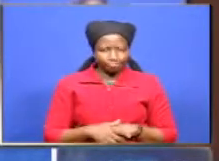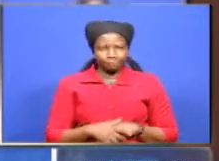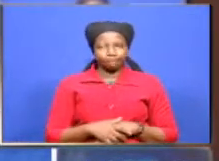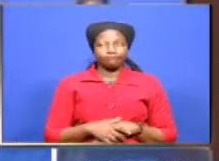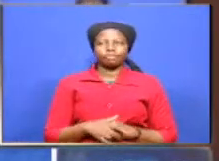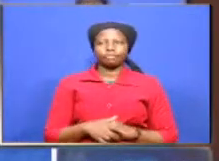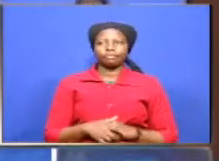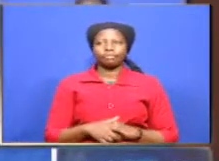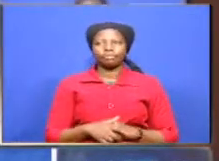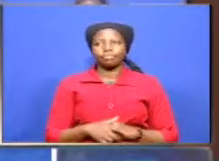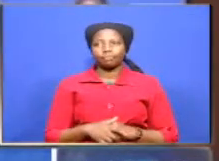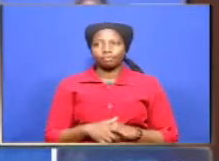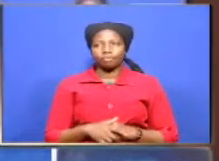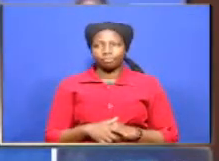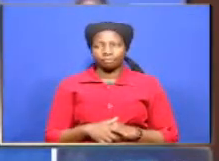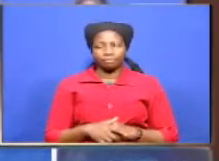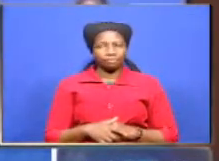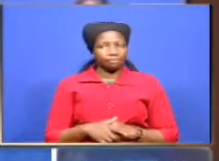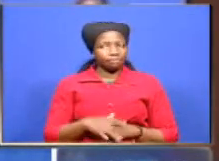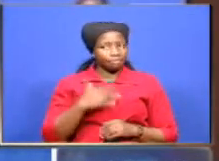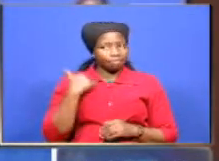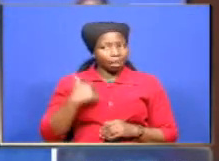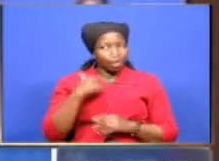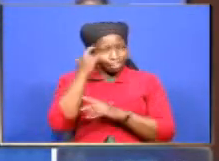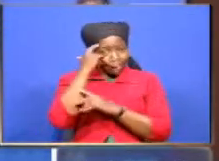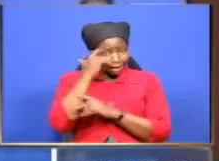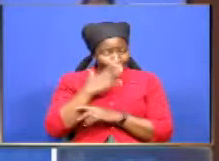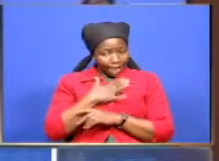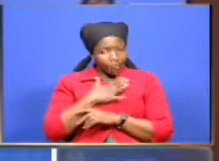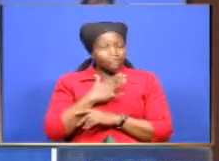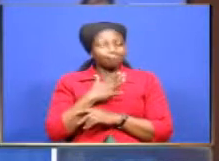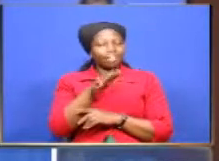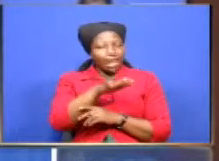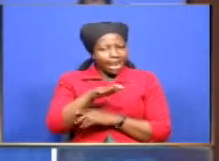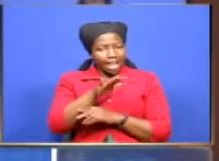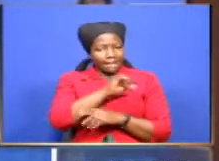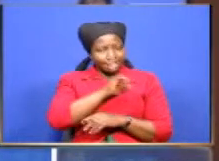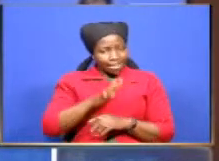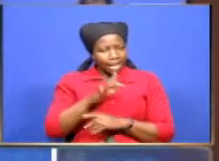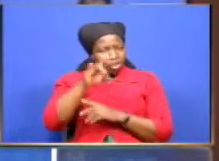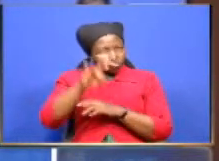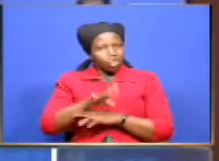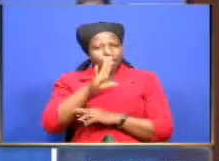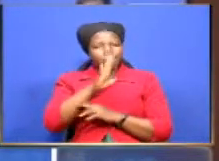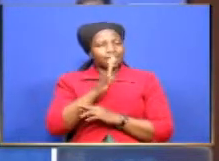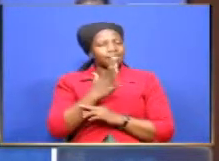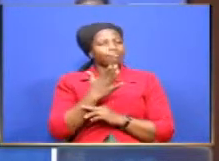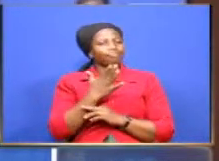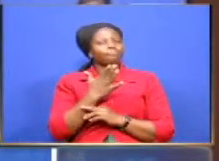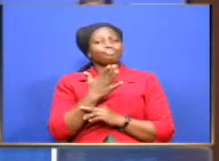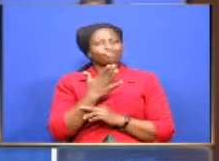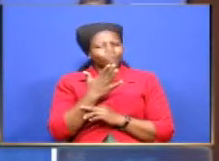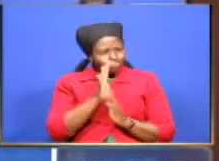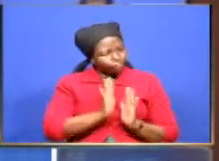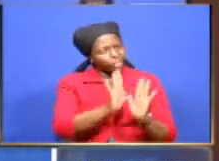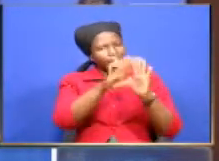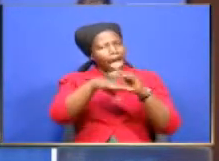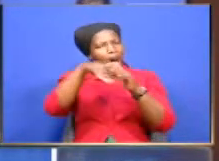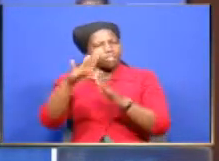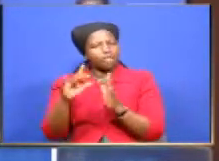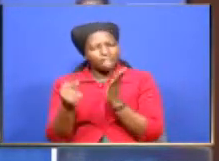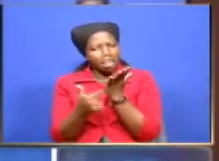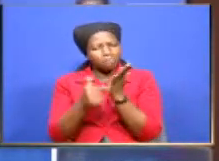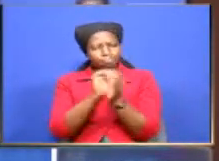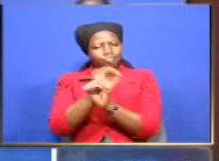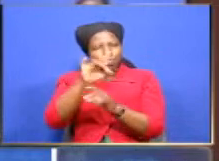is... In our setup as senators, I think we should not be left out of that technology. We should be able to